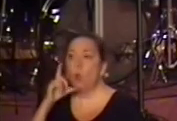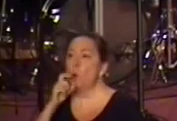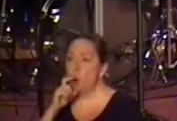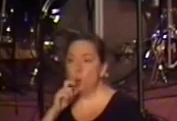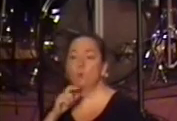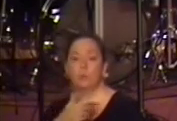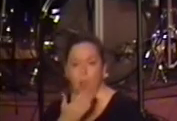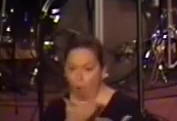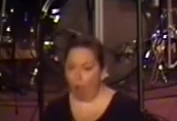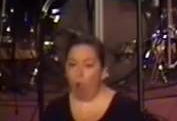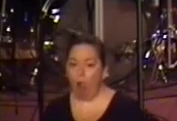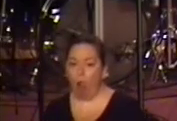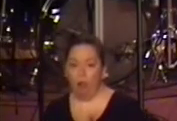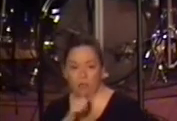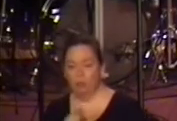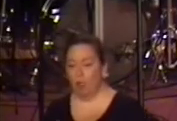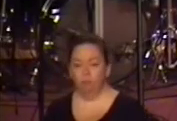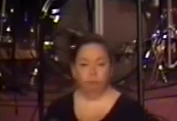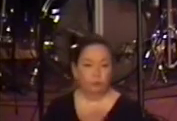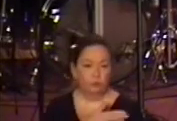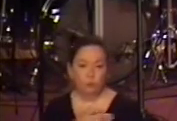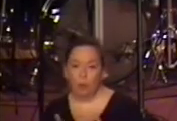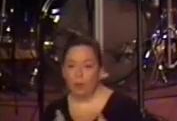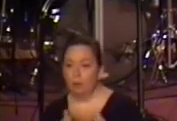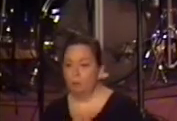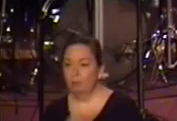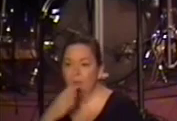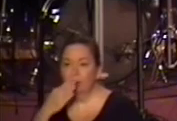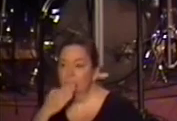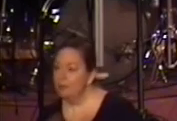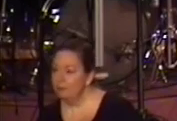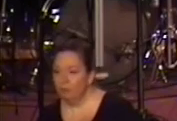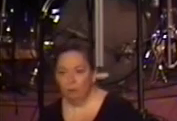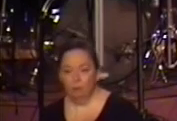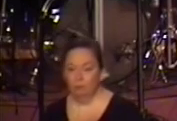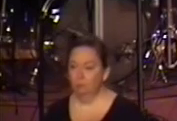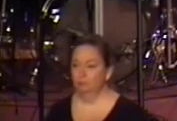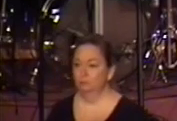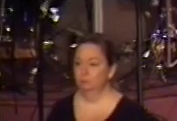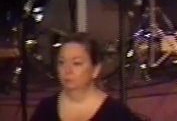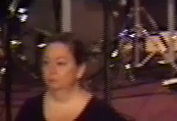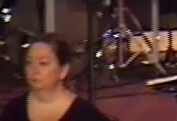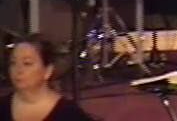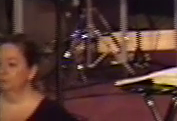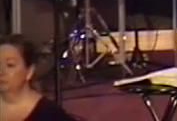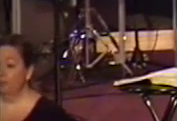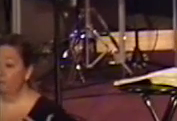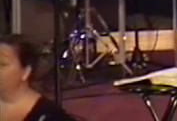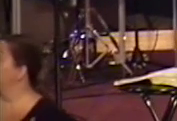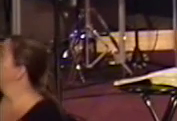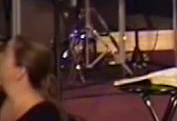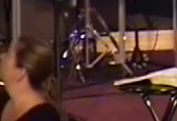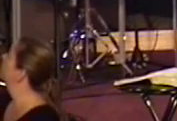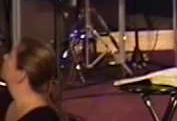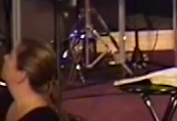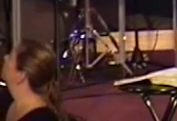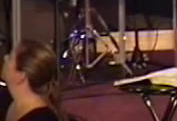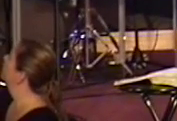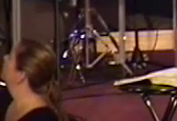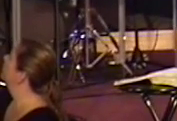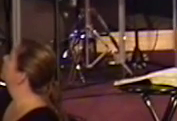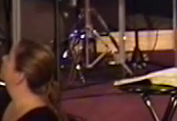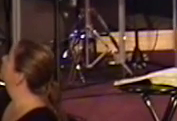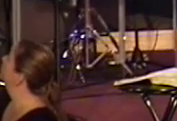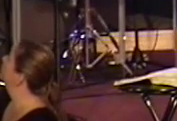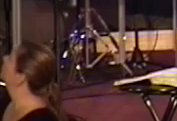And they're not pulled in and persuaded by the evil one and his people. 16b says this, the fear of the Lord keeps one away from